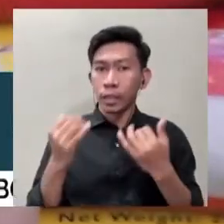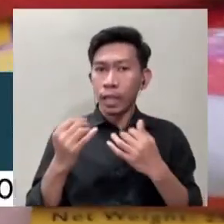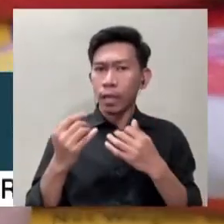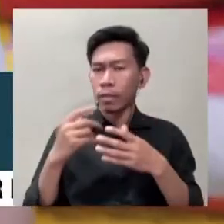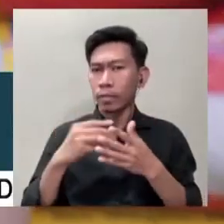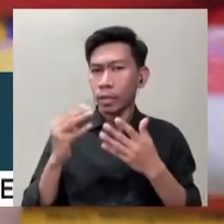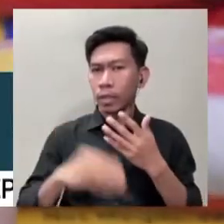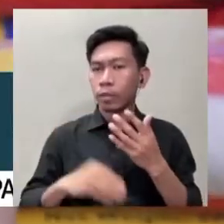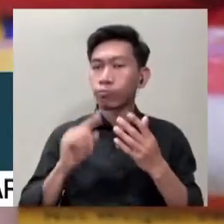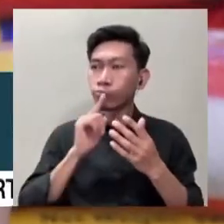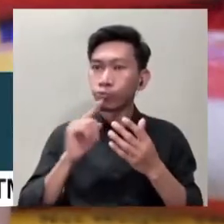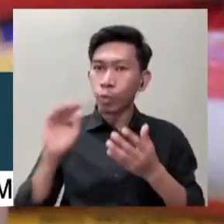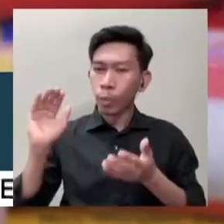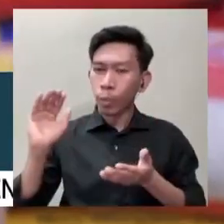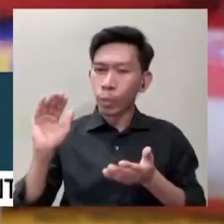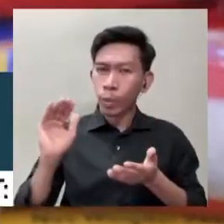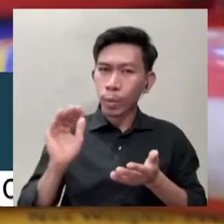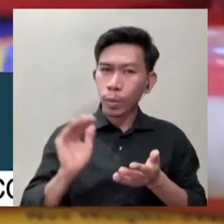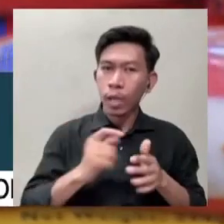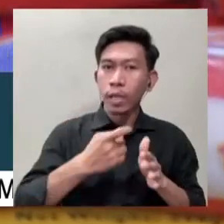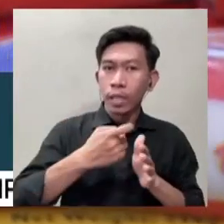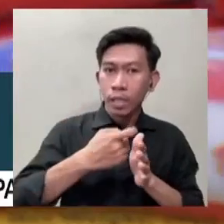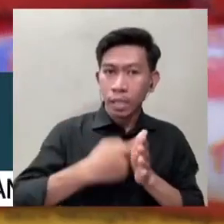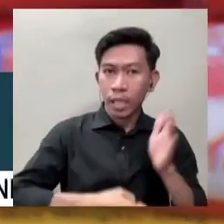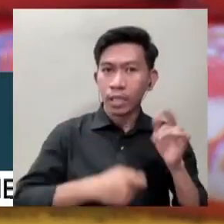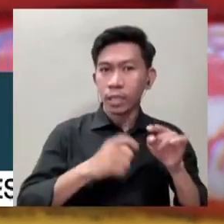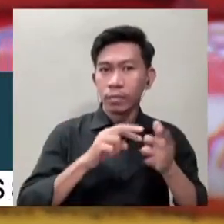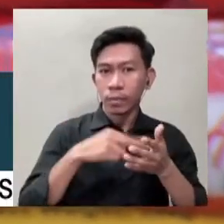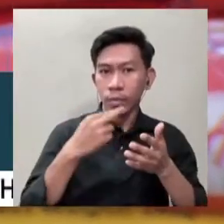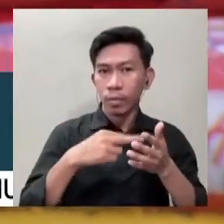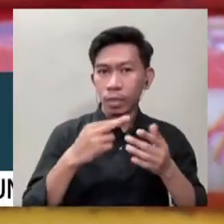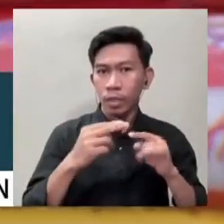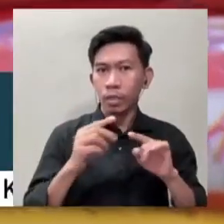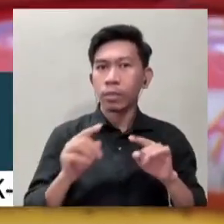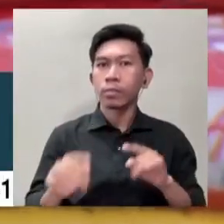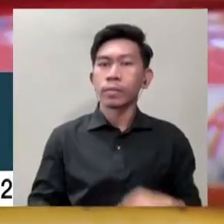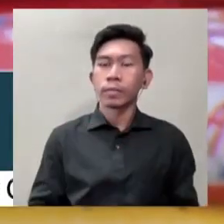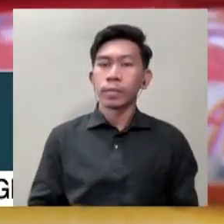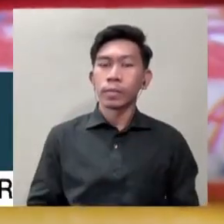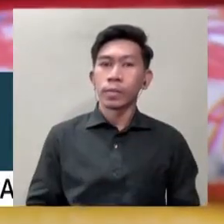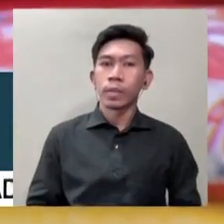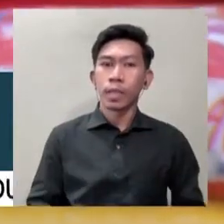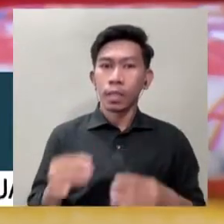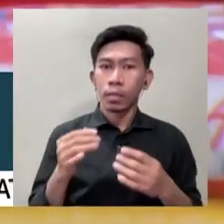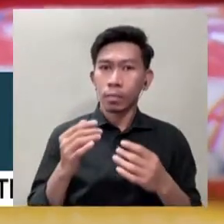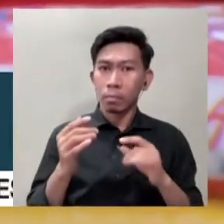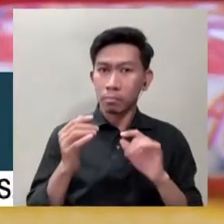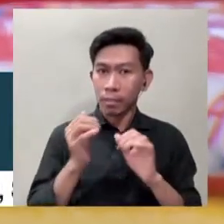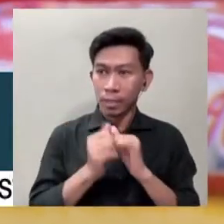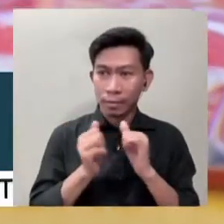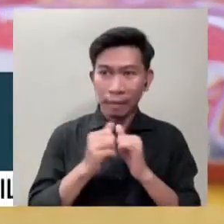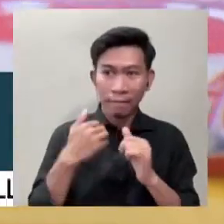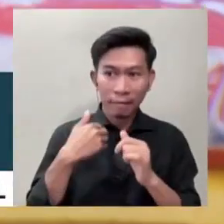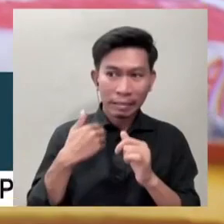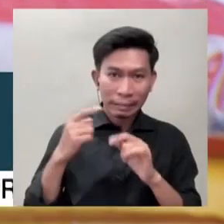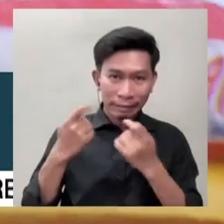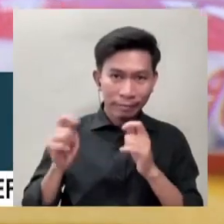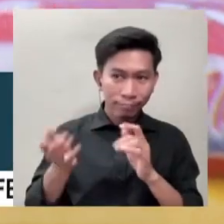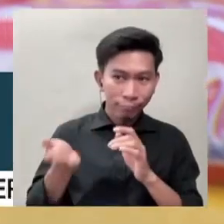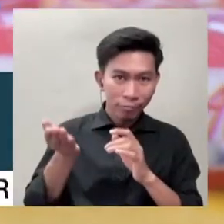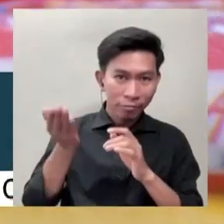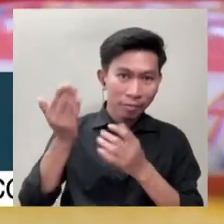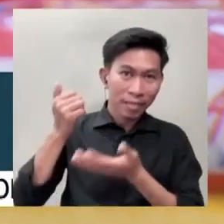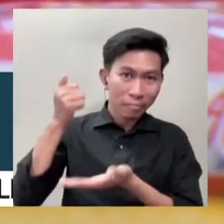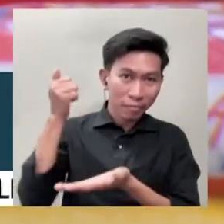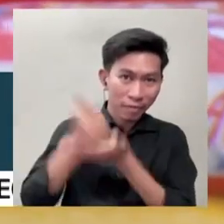grain and not to remedy the double-digit drop in his recent approval ratings. If we recall, Pulse Asia earlier said that the 15 percentage